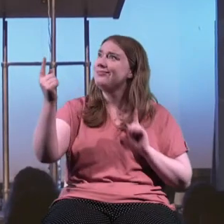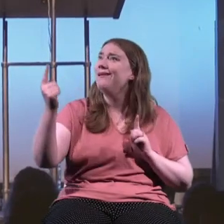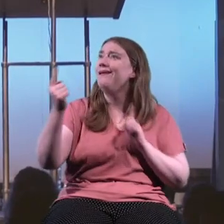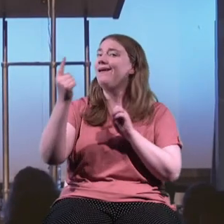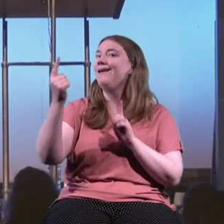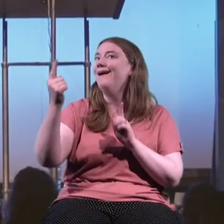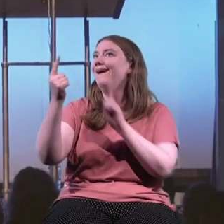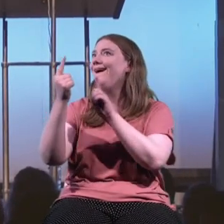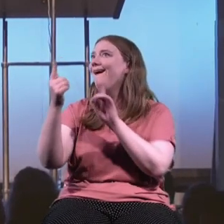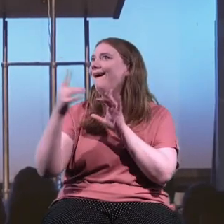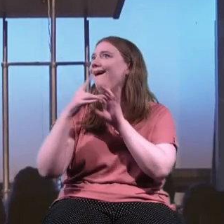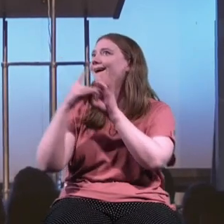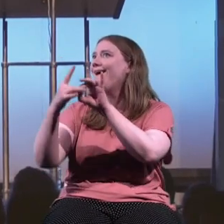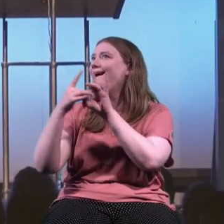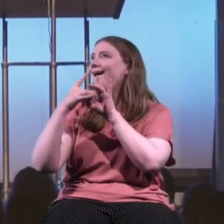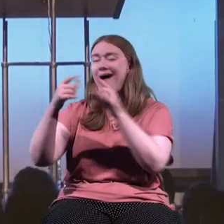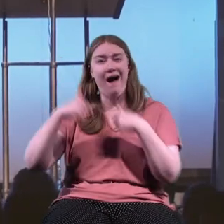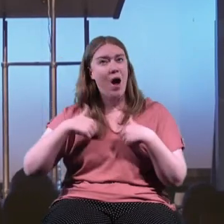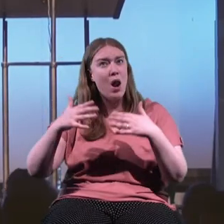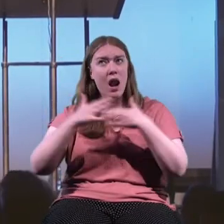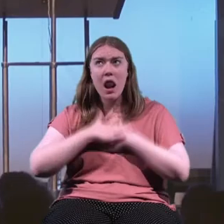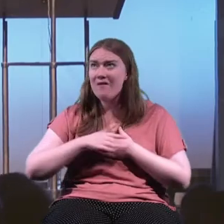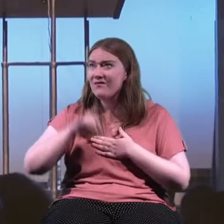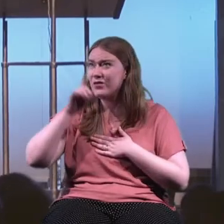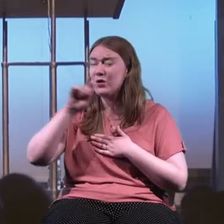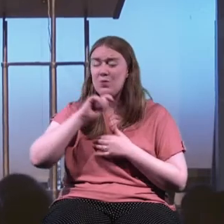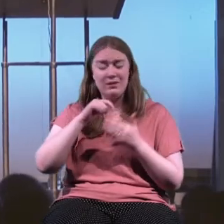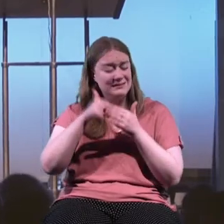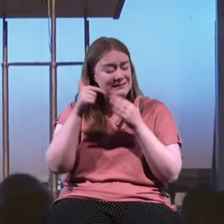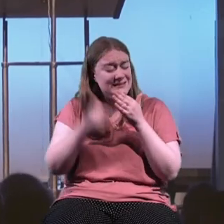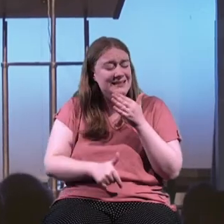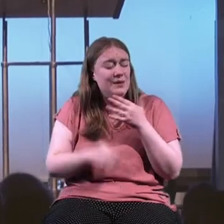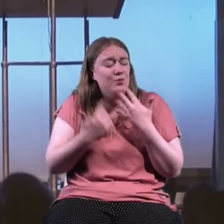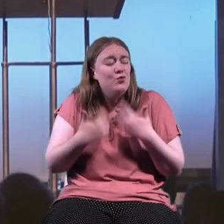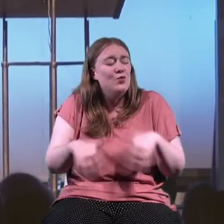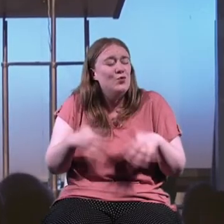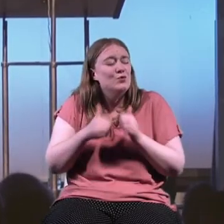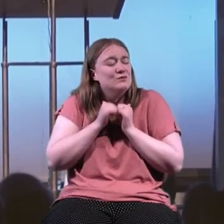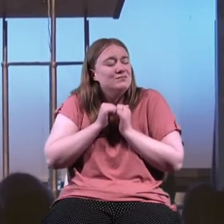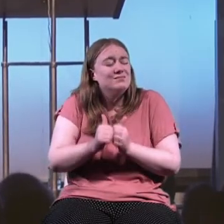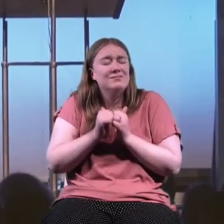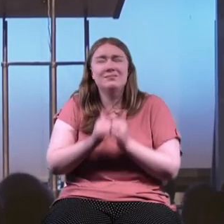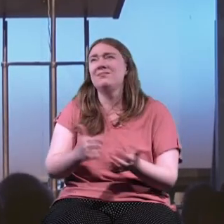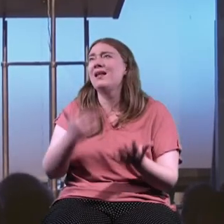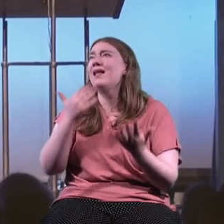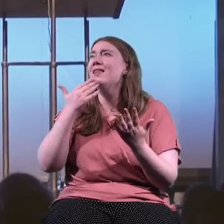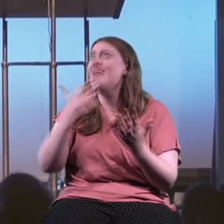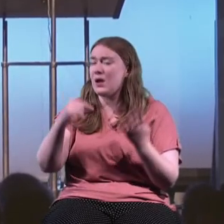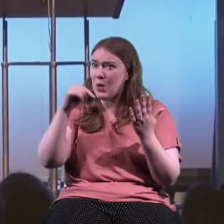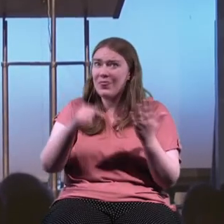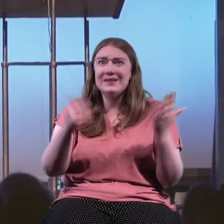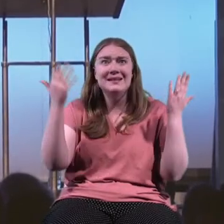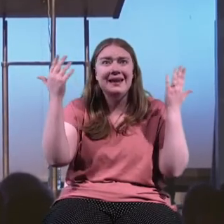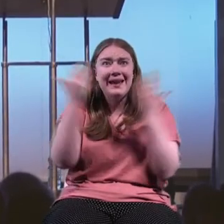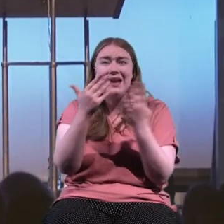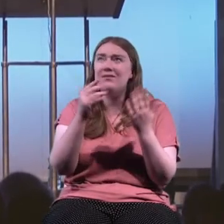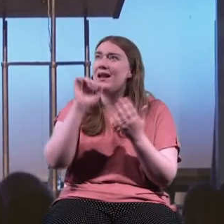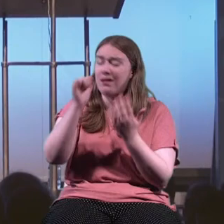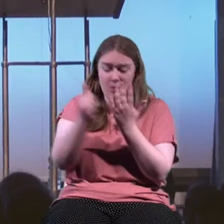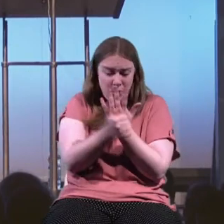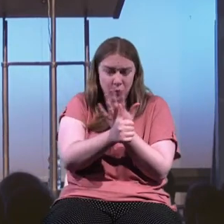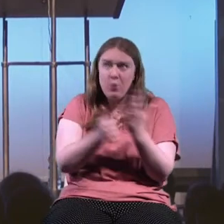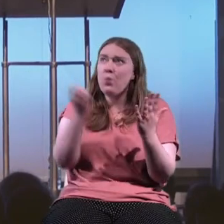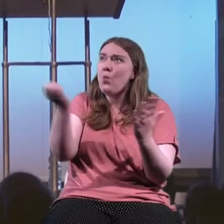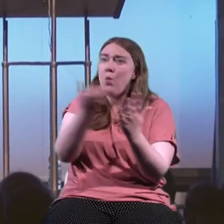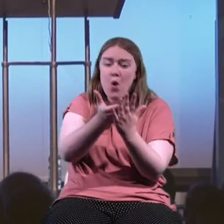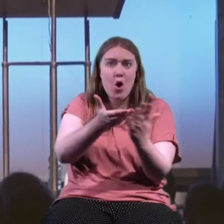you will grow deeper. We thank you that your word is going to be preached this evening, and we pray that you will